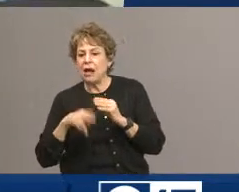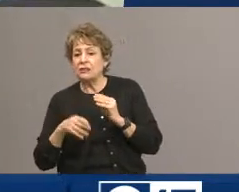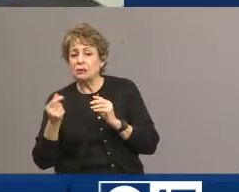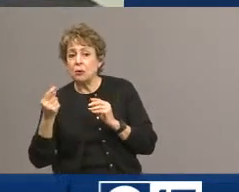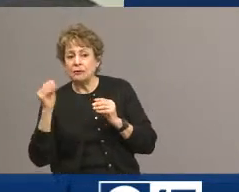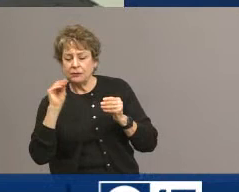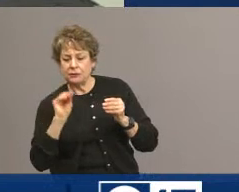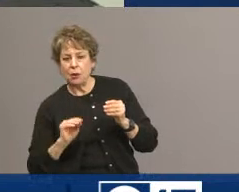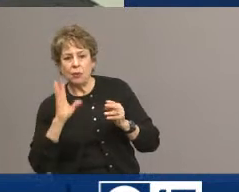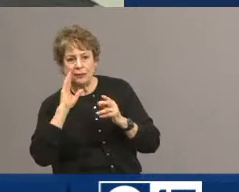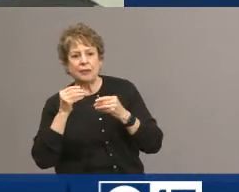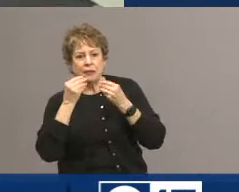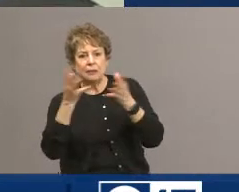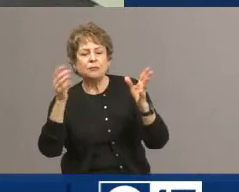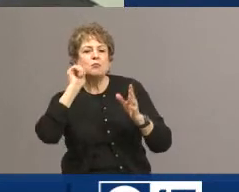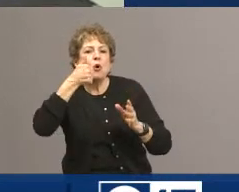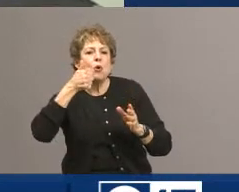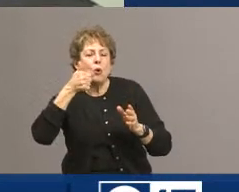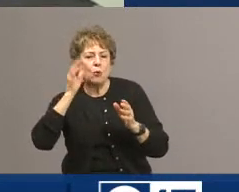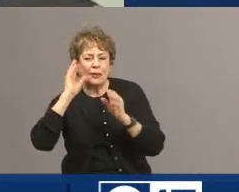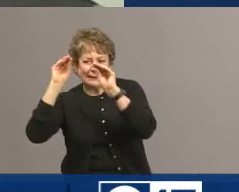Keep moving the microphone on us, Governor.